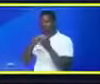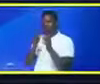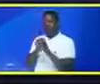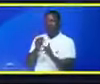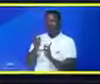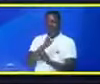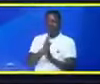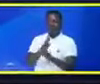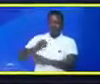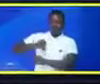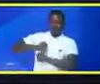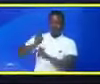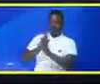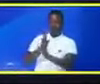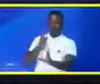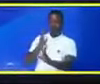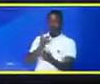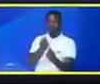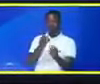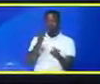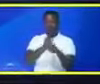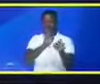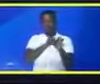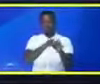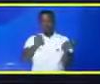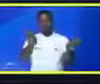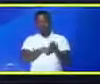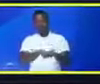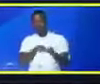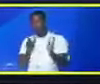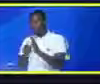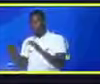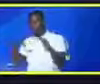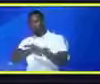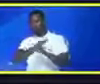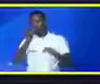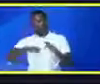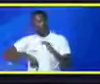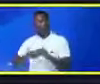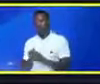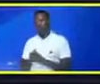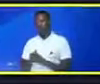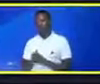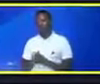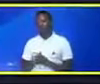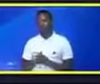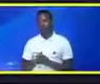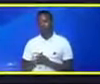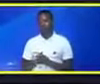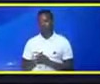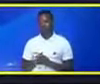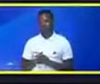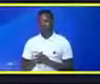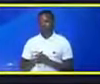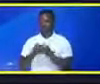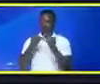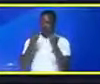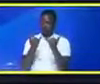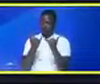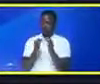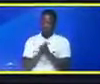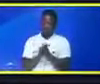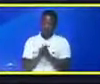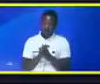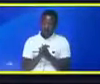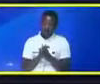people here and there. They just restrict access and that's it. Hallelujah. Now watch this.